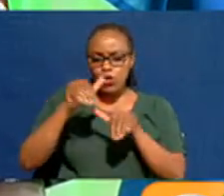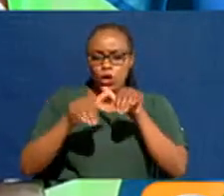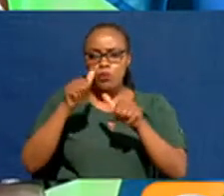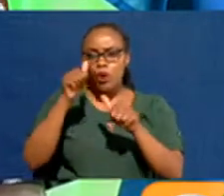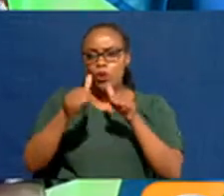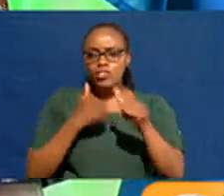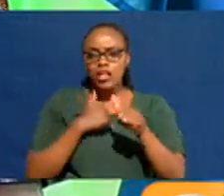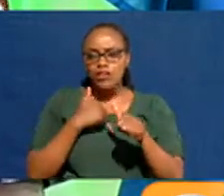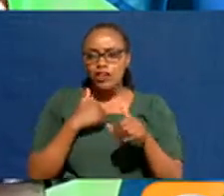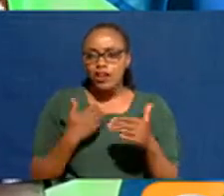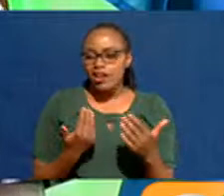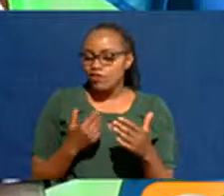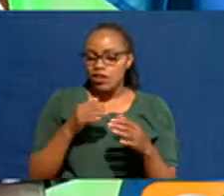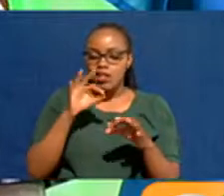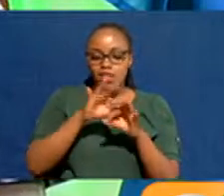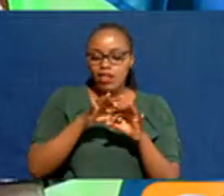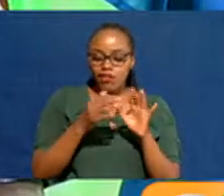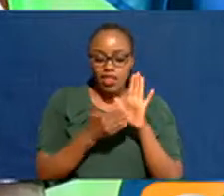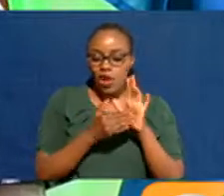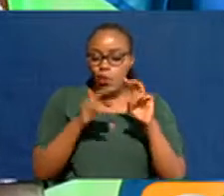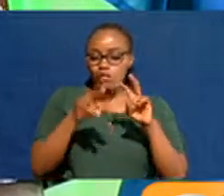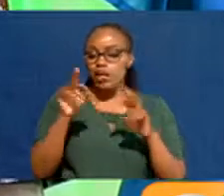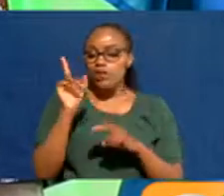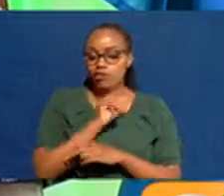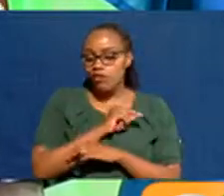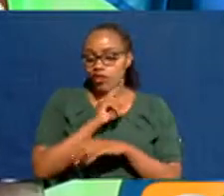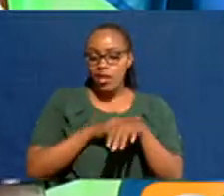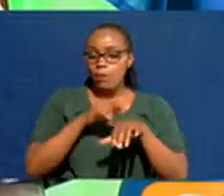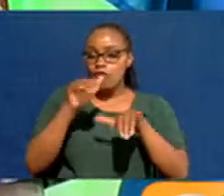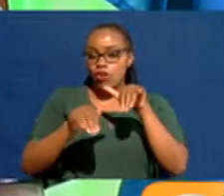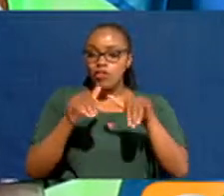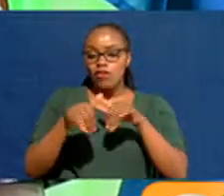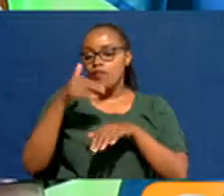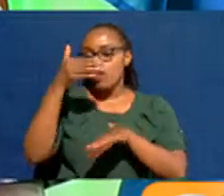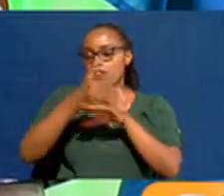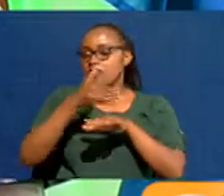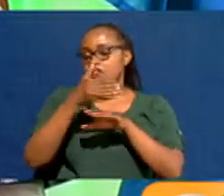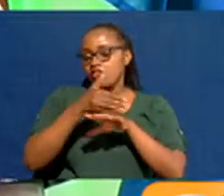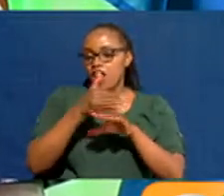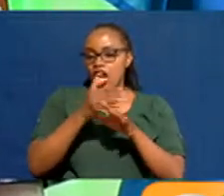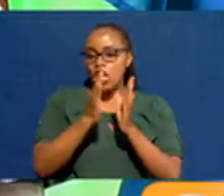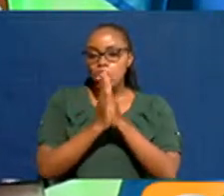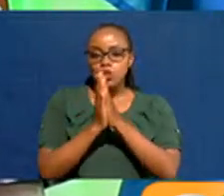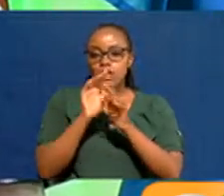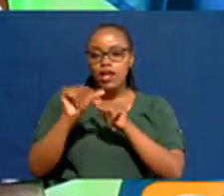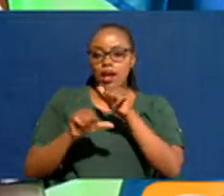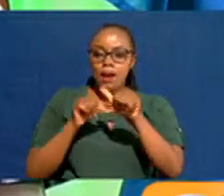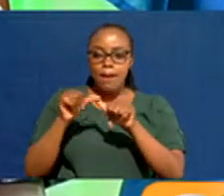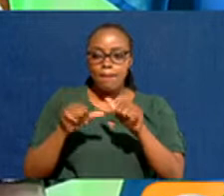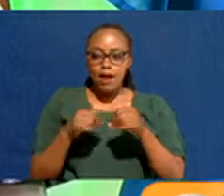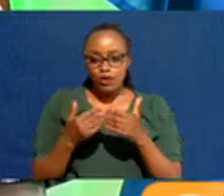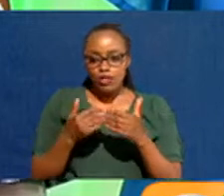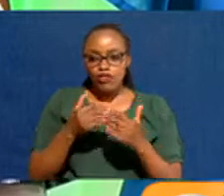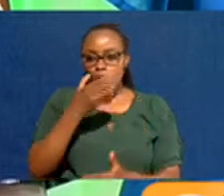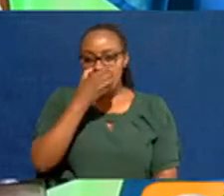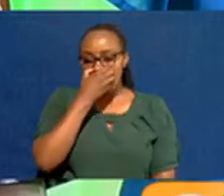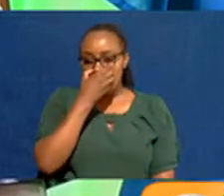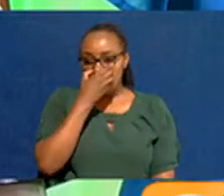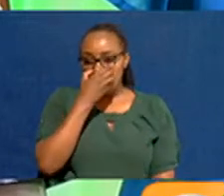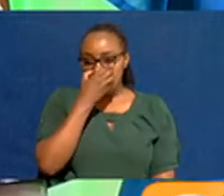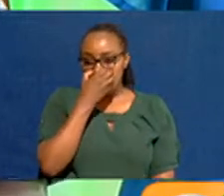were discounted on the ballot. The media had false narratives against the candidature of William Ruto and